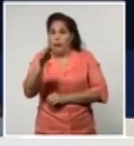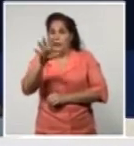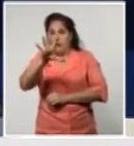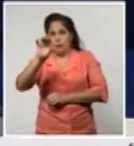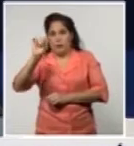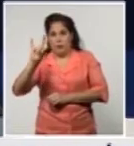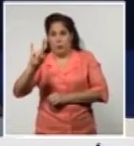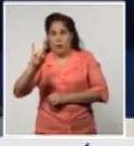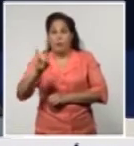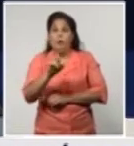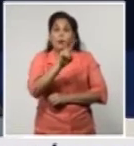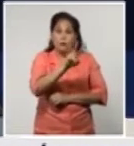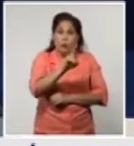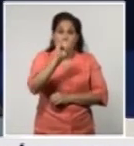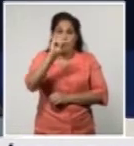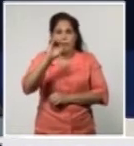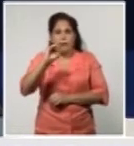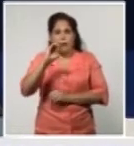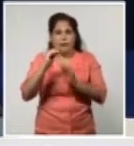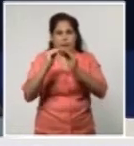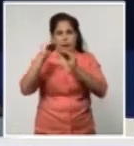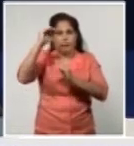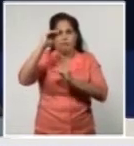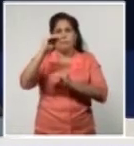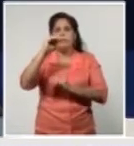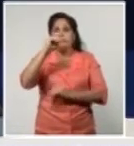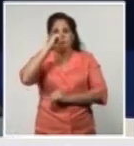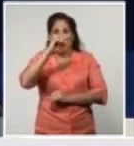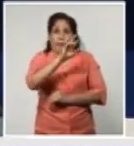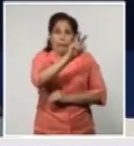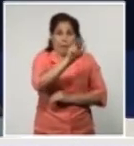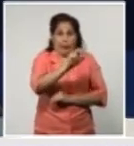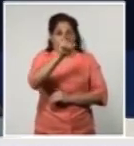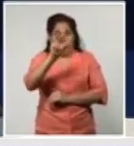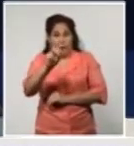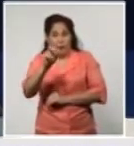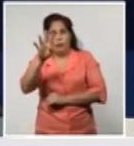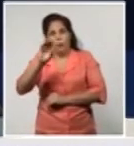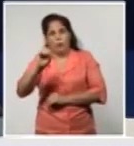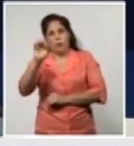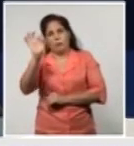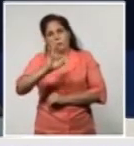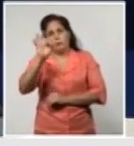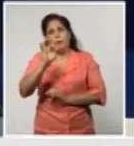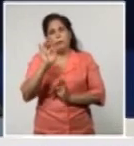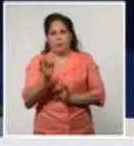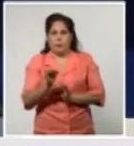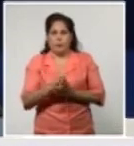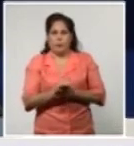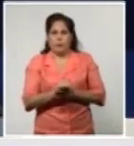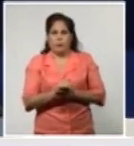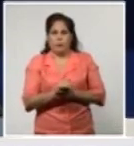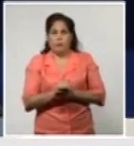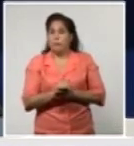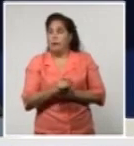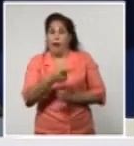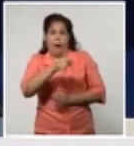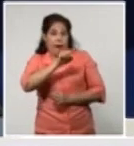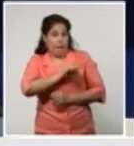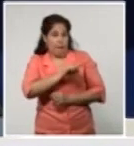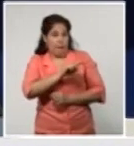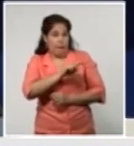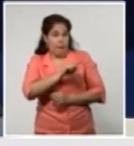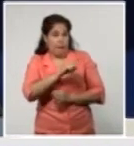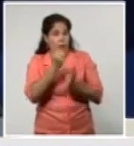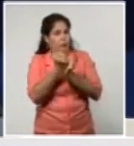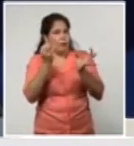groups, there are 4 cases diagnosed yesterday in the 20 to 39 years of age group, 4 in the group of 40